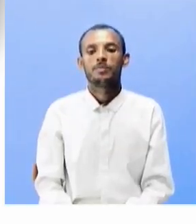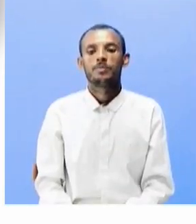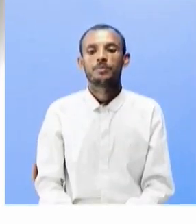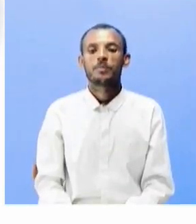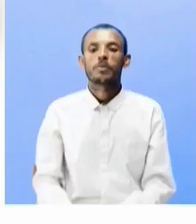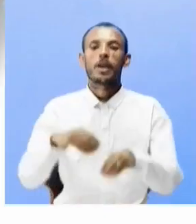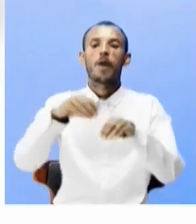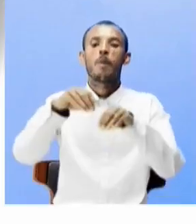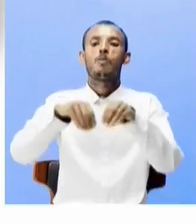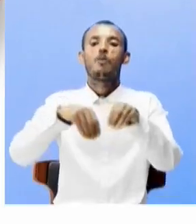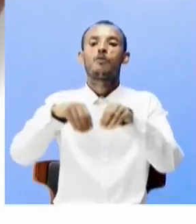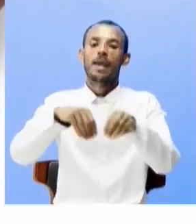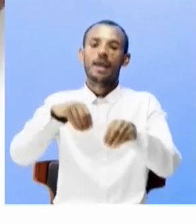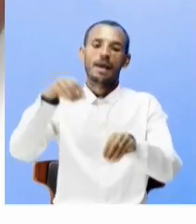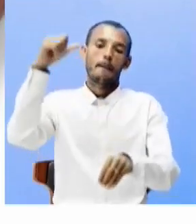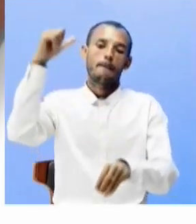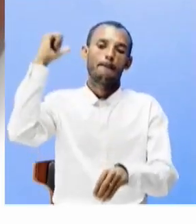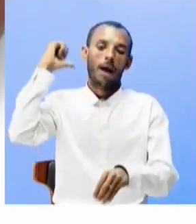moving